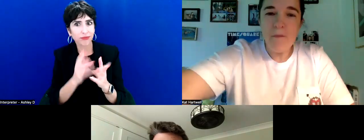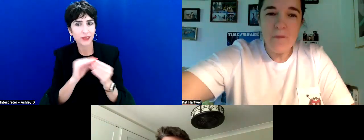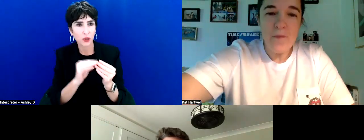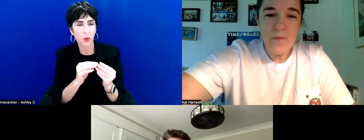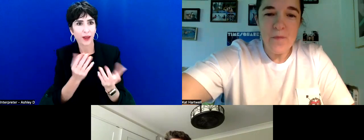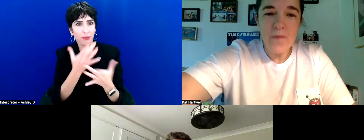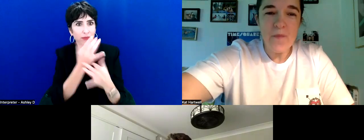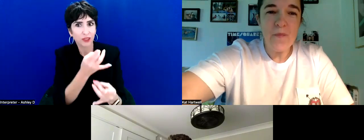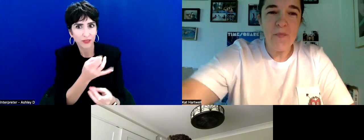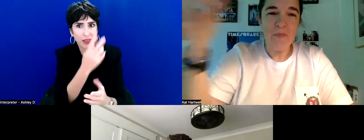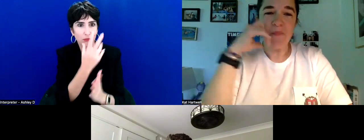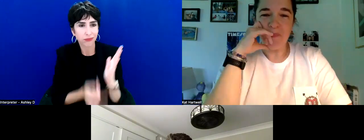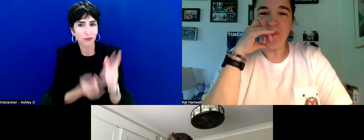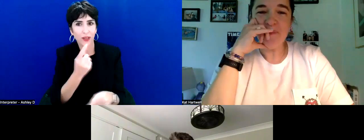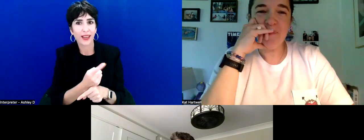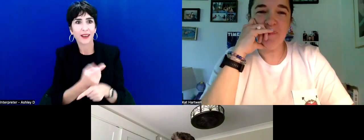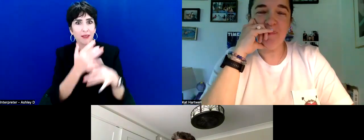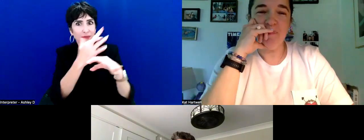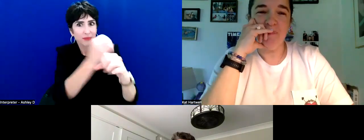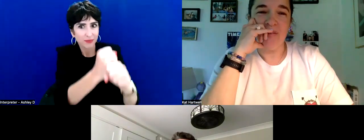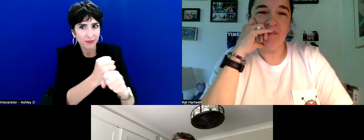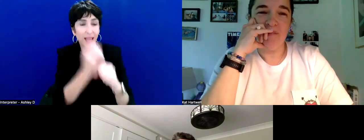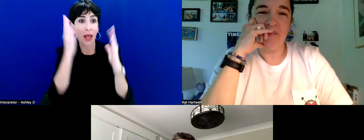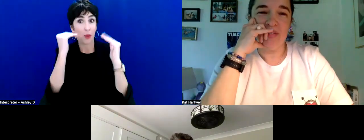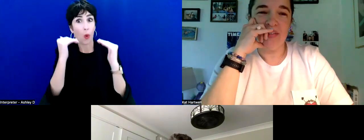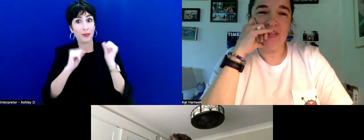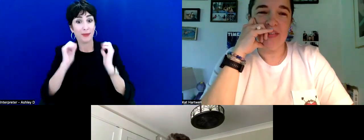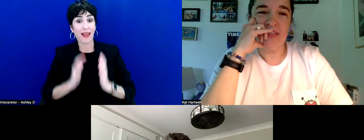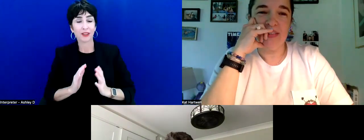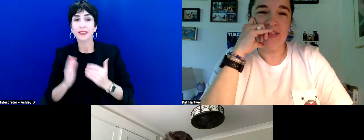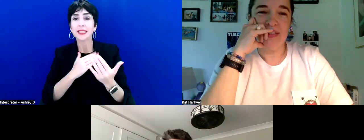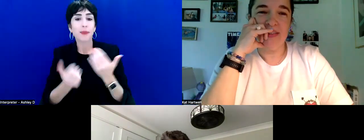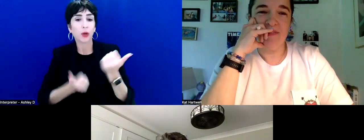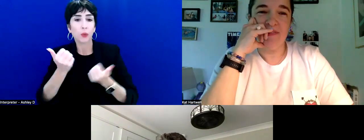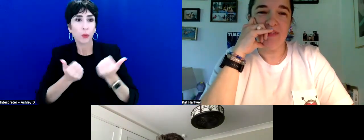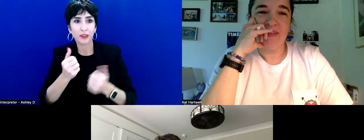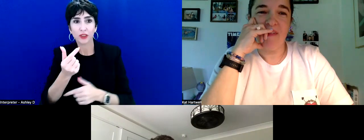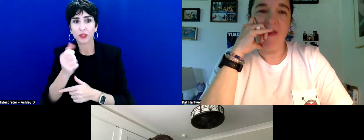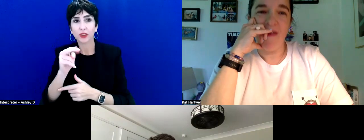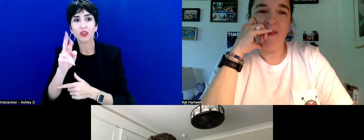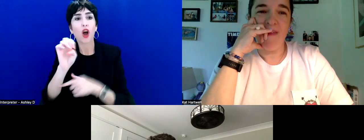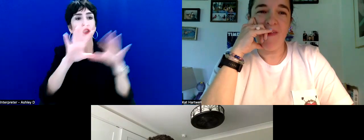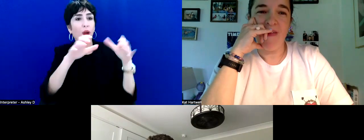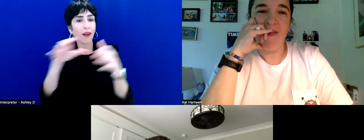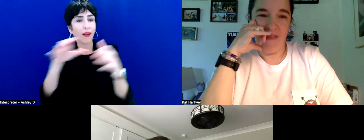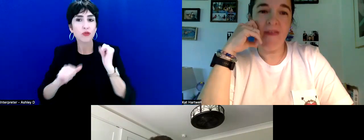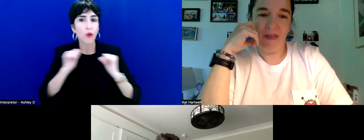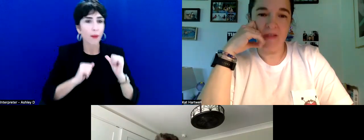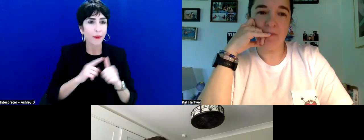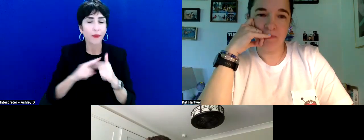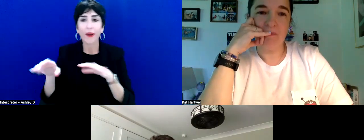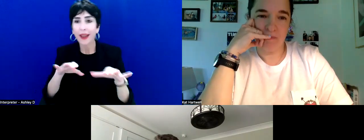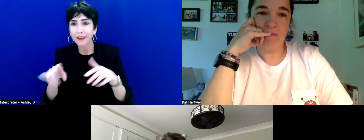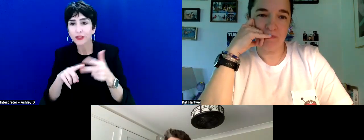It sucked me in, and I would hope to be an actor that no matter what the genre is, whether I'm doing drama or action